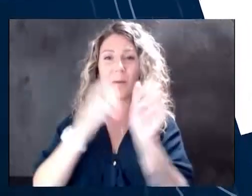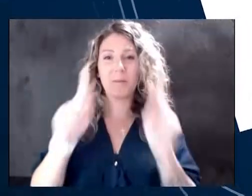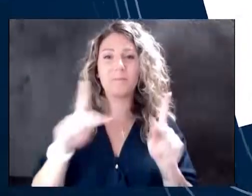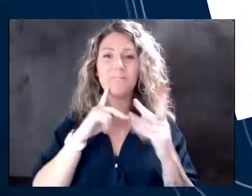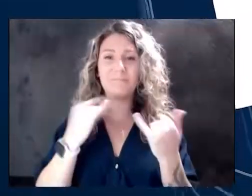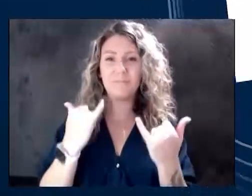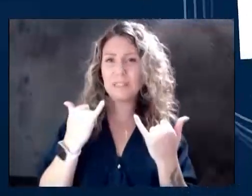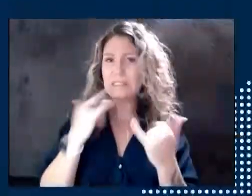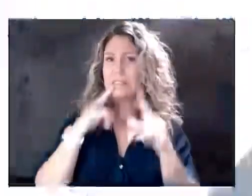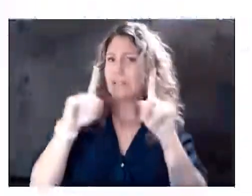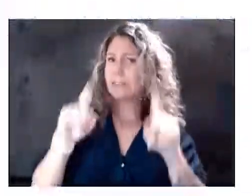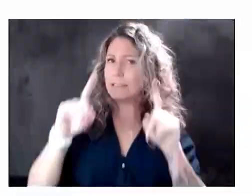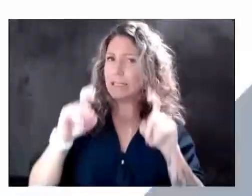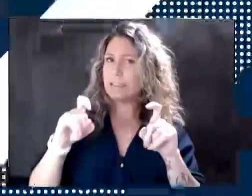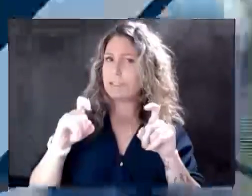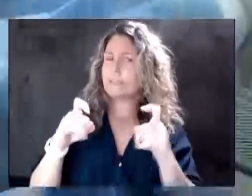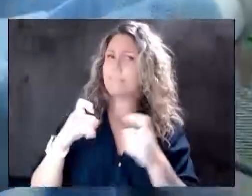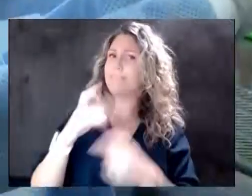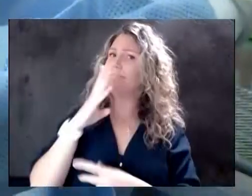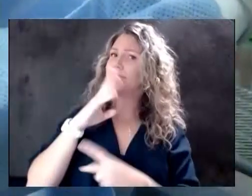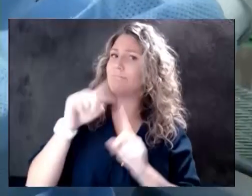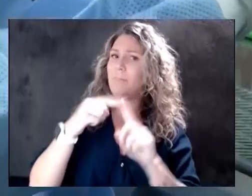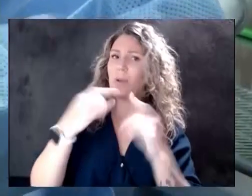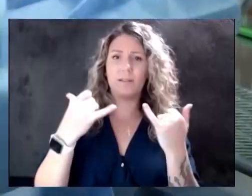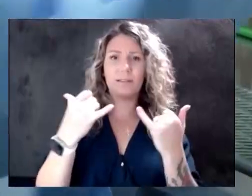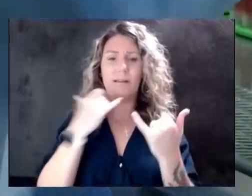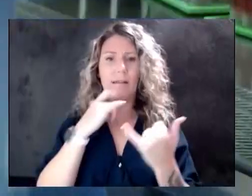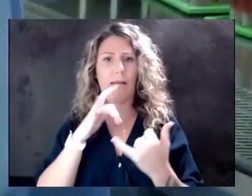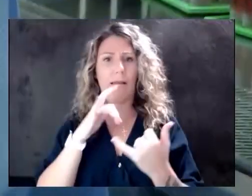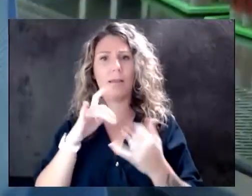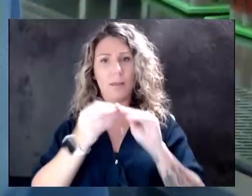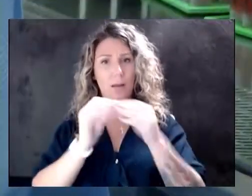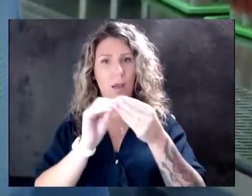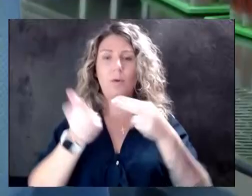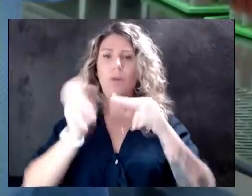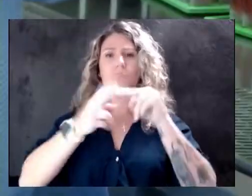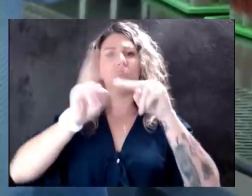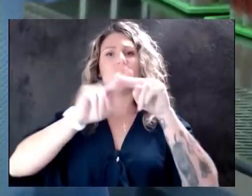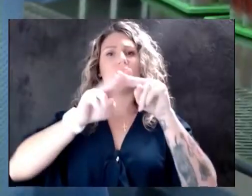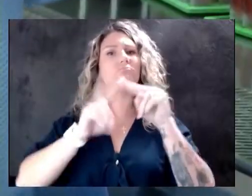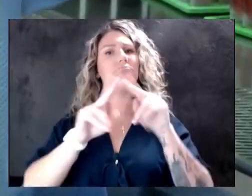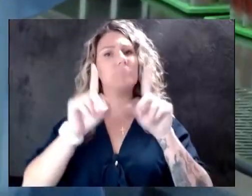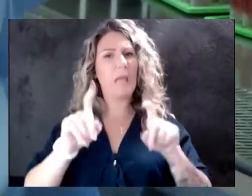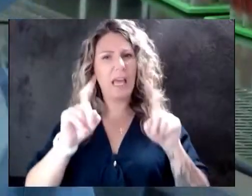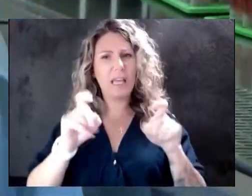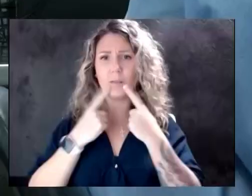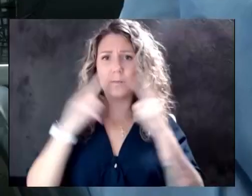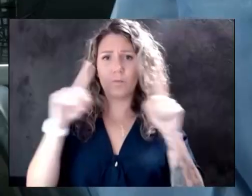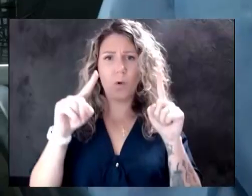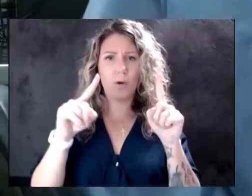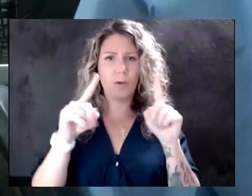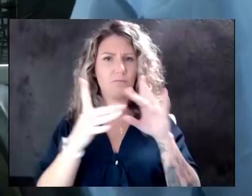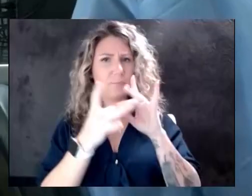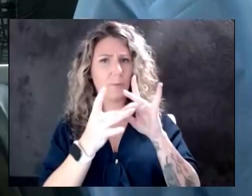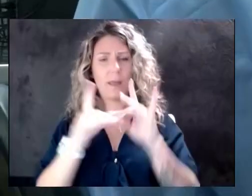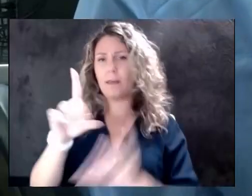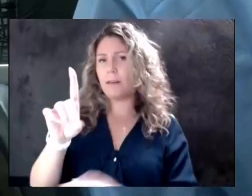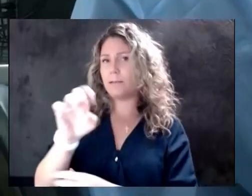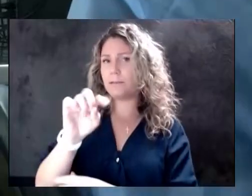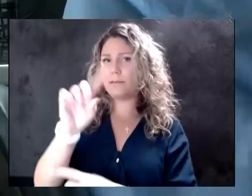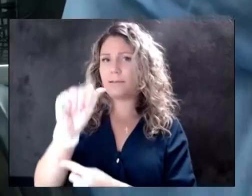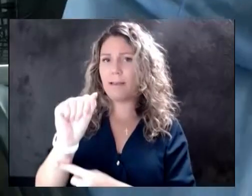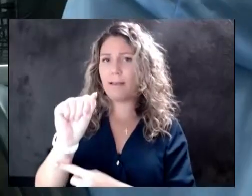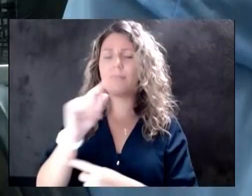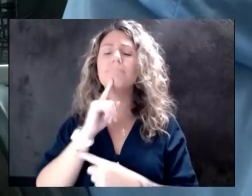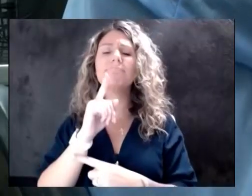up along with positive cases. Lab workers are exhausted. Do the tests work with the Delta variant? We hear from Dr. Rachael Liesman,